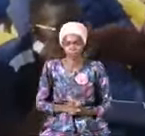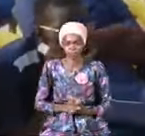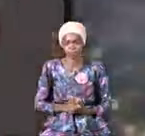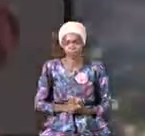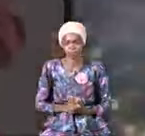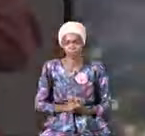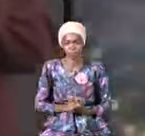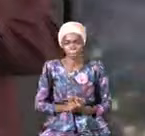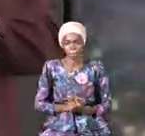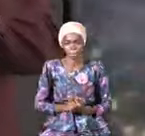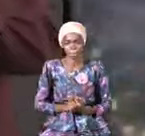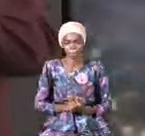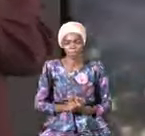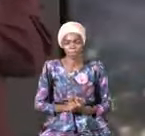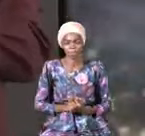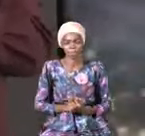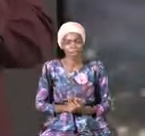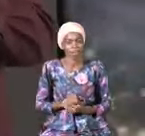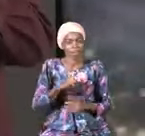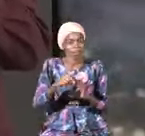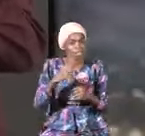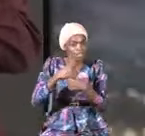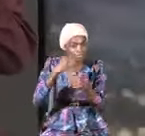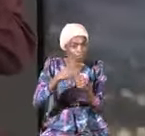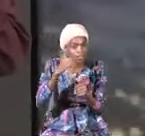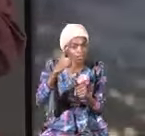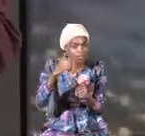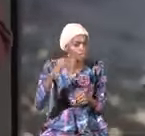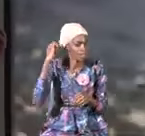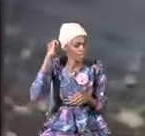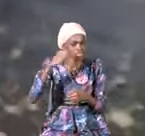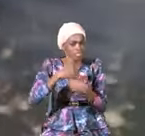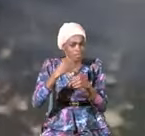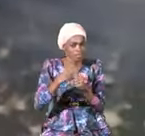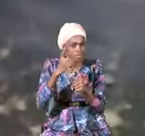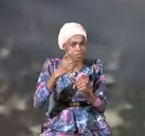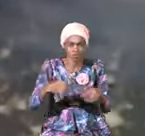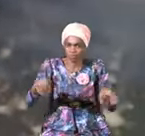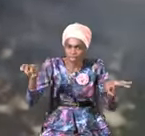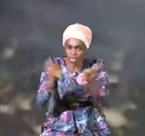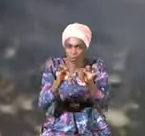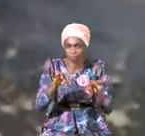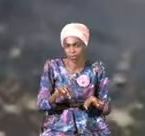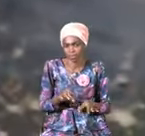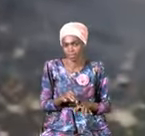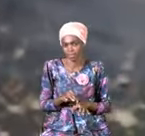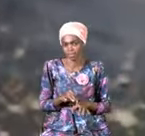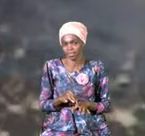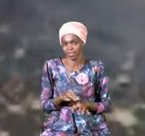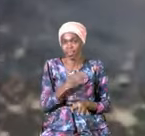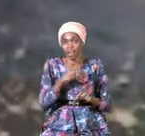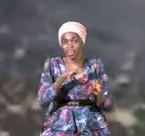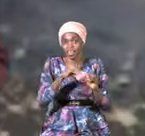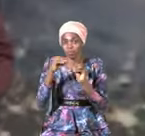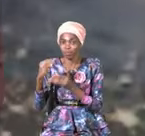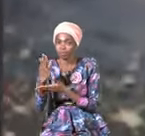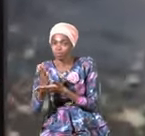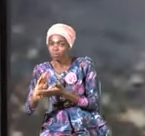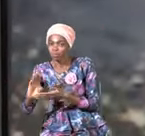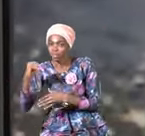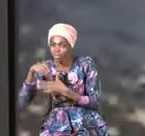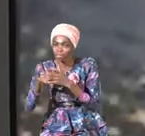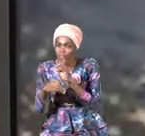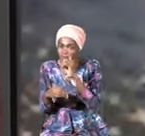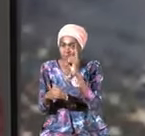Yeah. When he made you special, really. And he put something in you